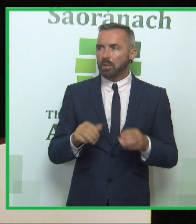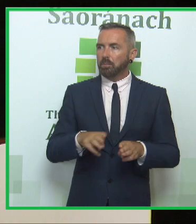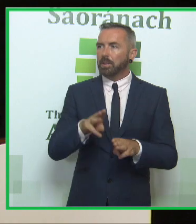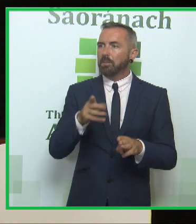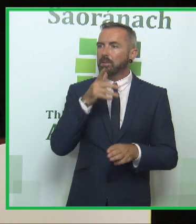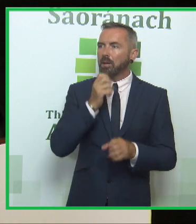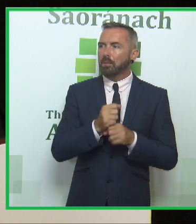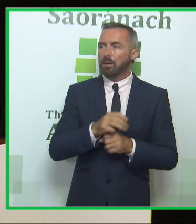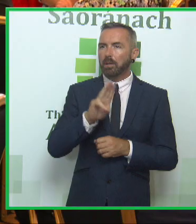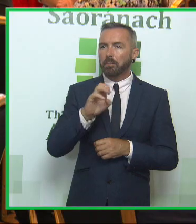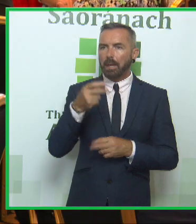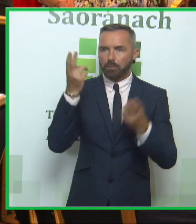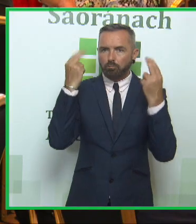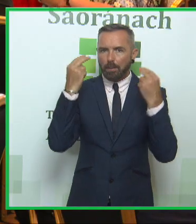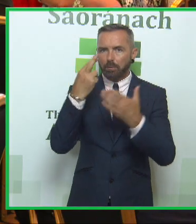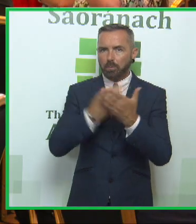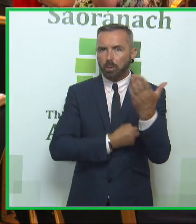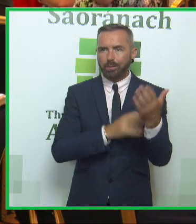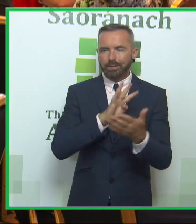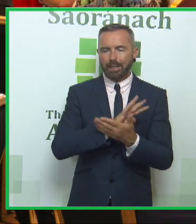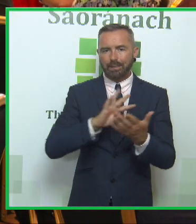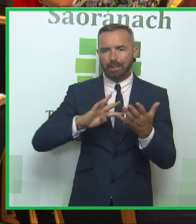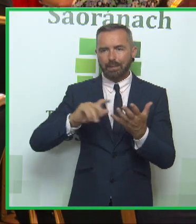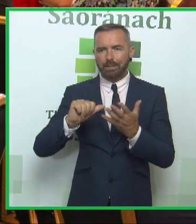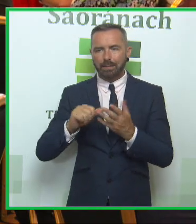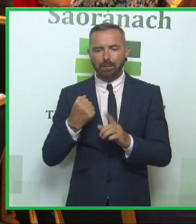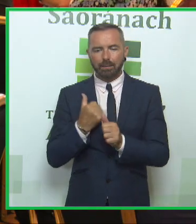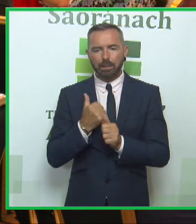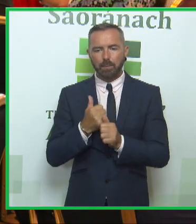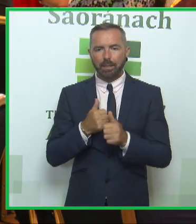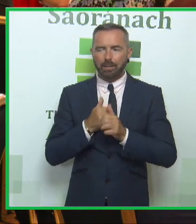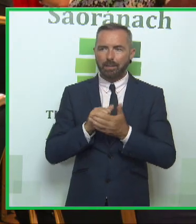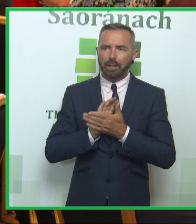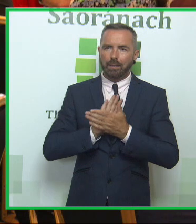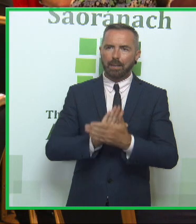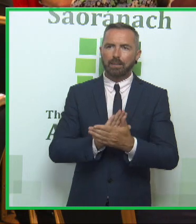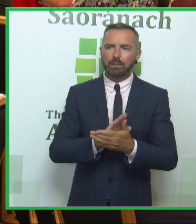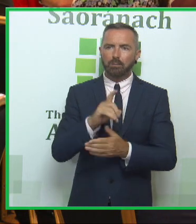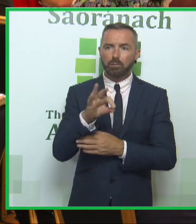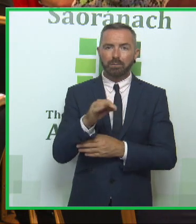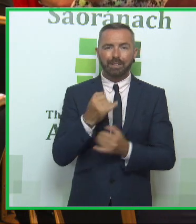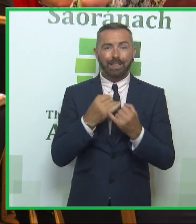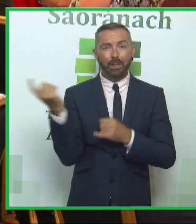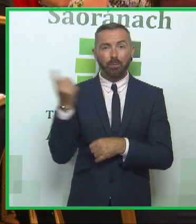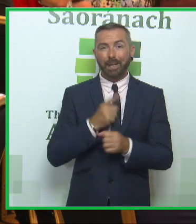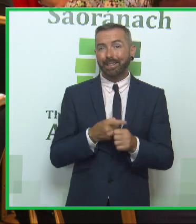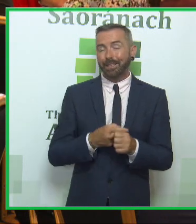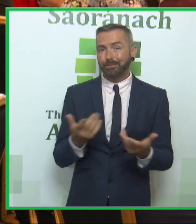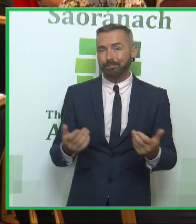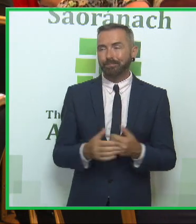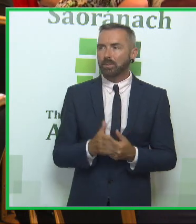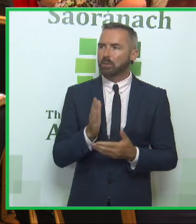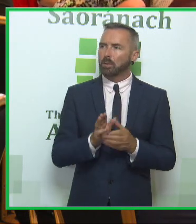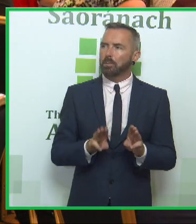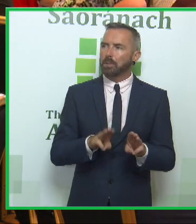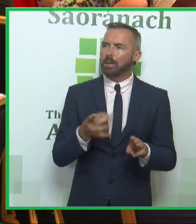Pat Rabbitt report or 1996 and the campaign against drugs, and we seem like we're back there again. And some people were asking a really good